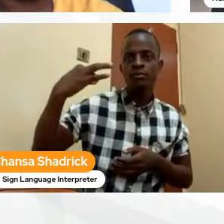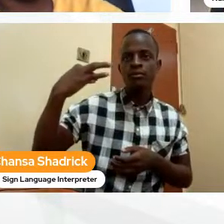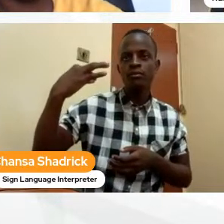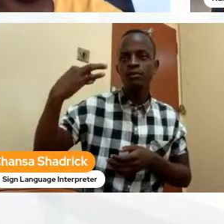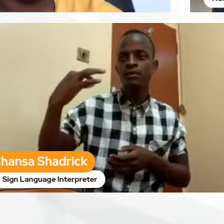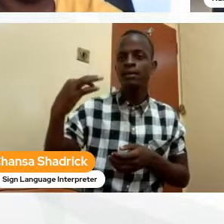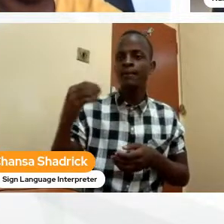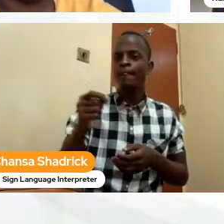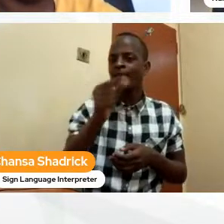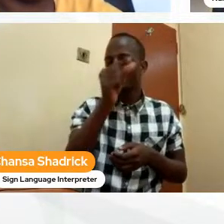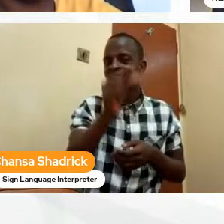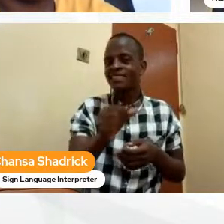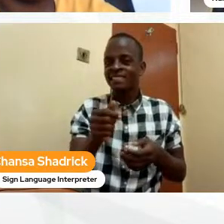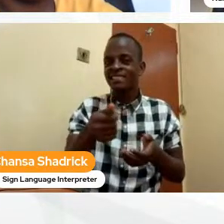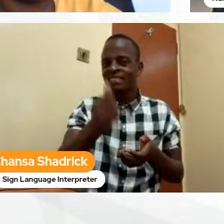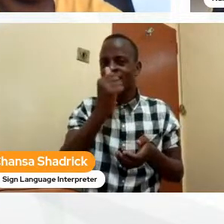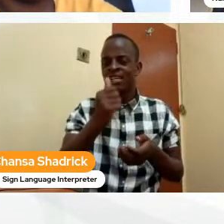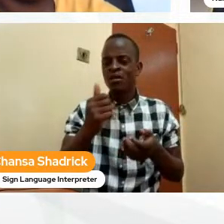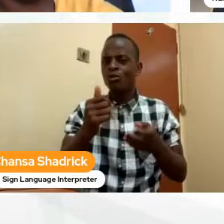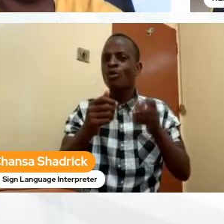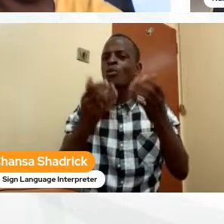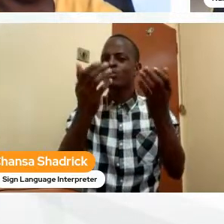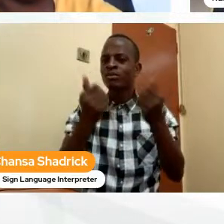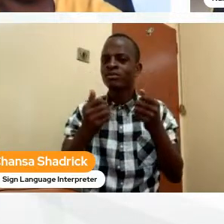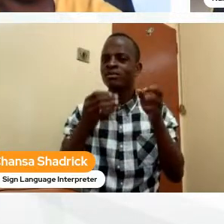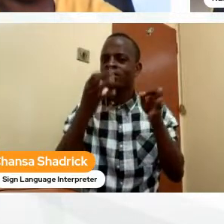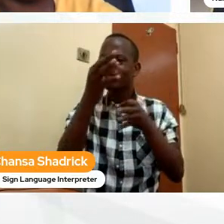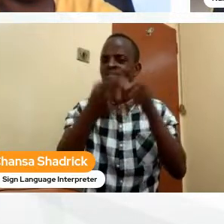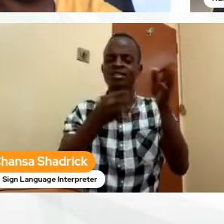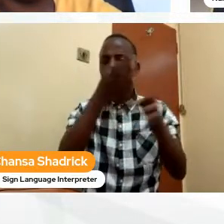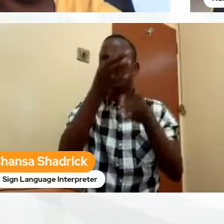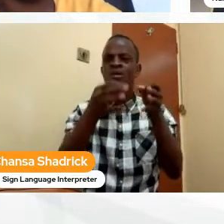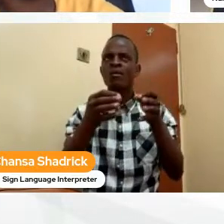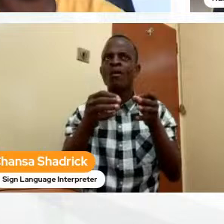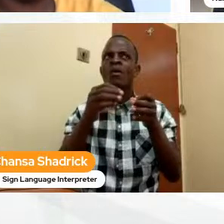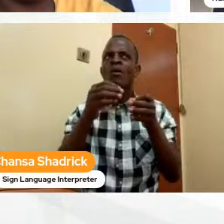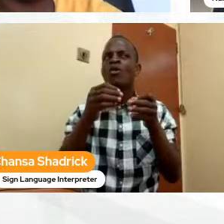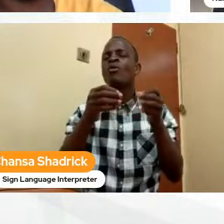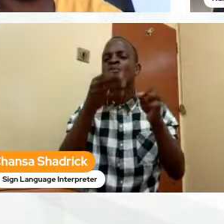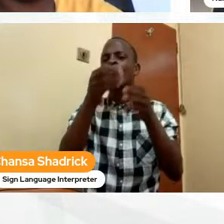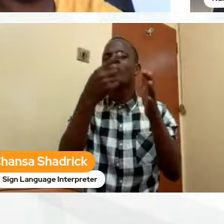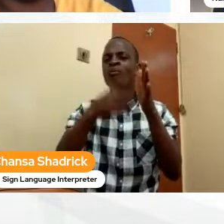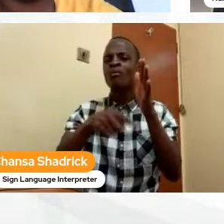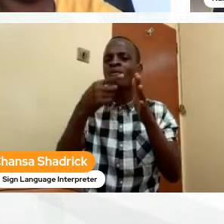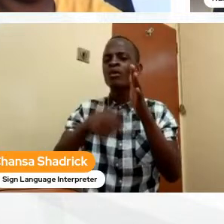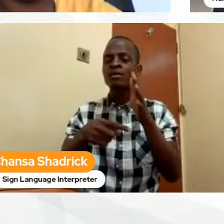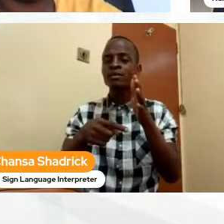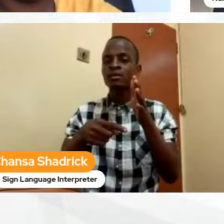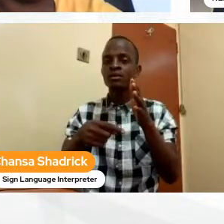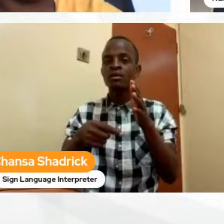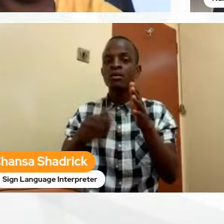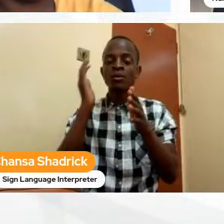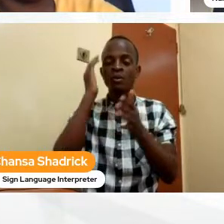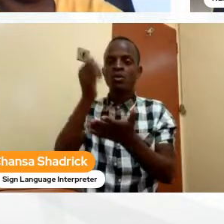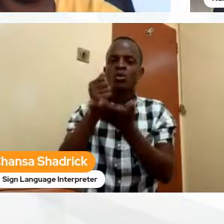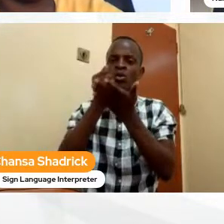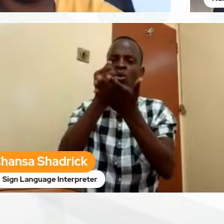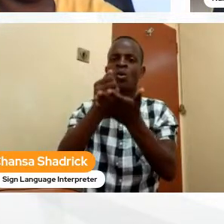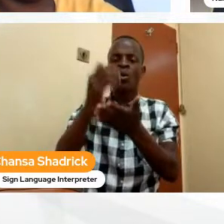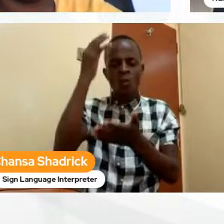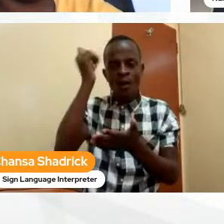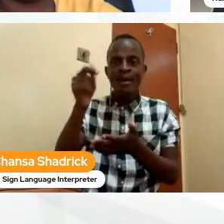the leverage for the applicants to be able to tell us more about themselves and really show cause why we should be able to pick